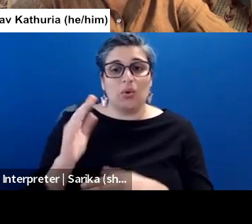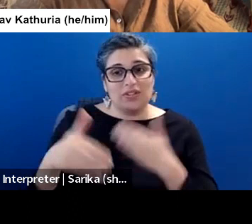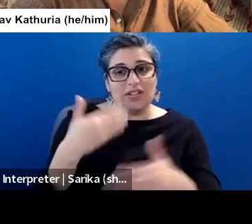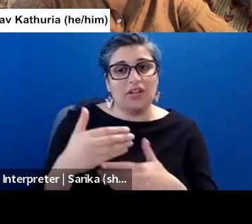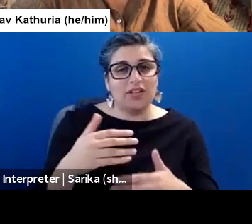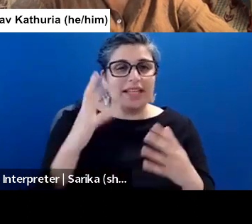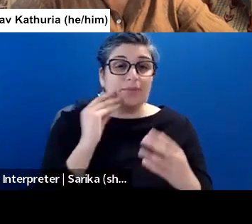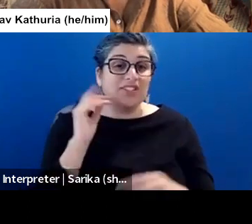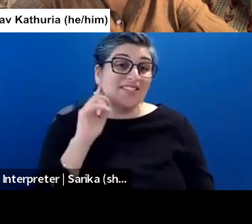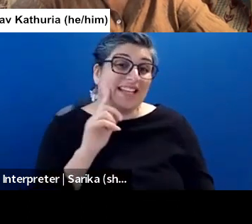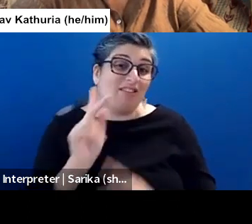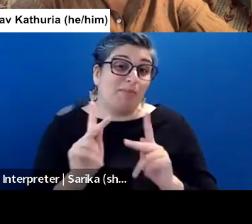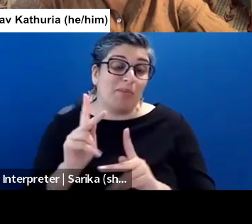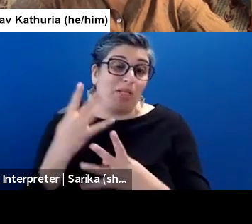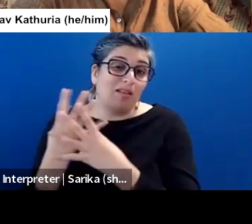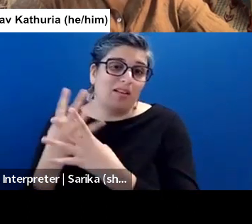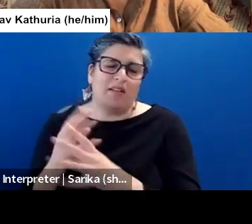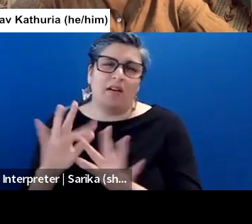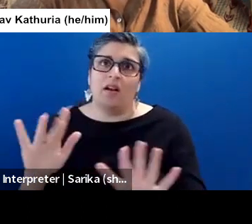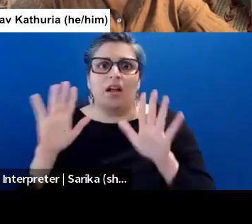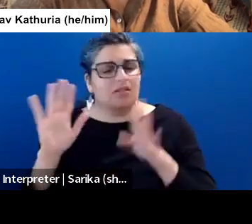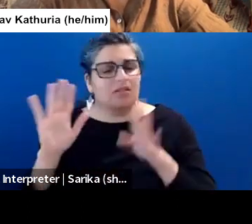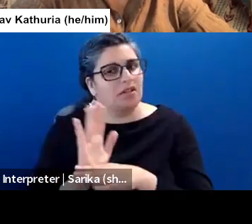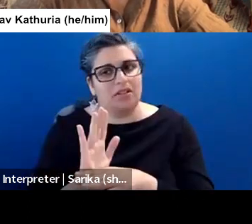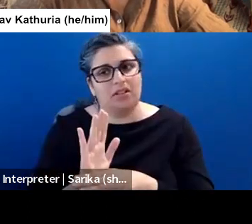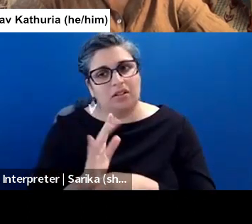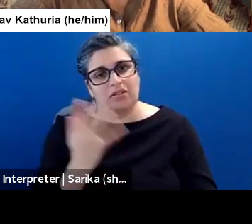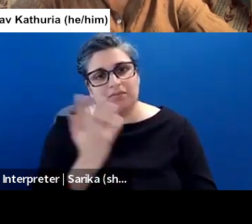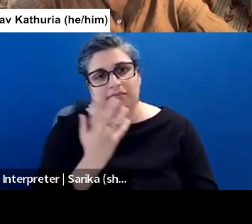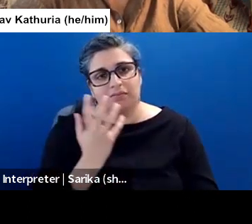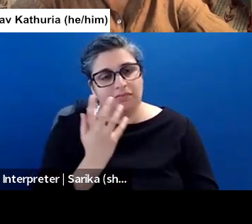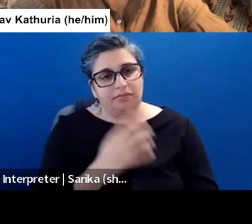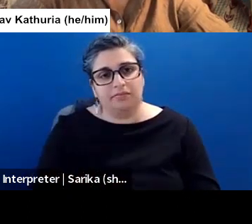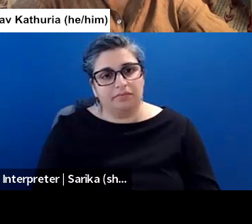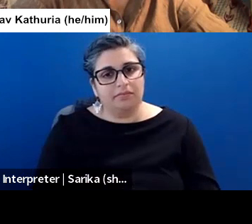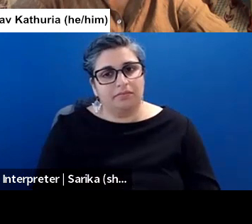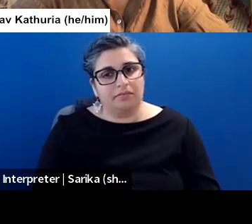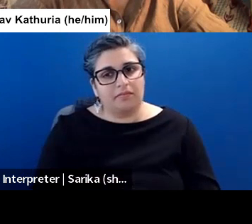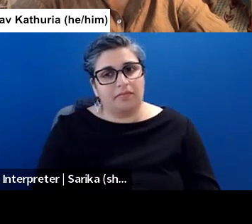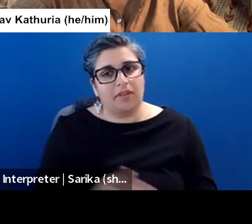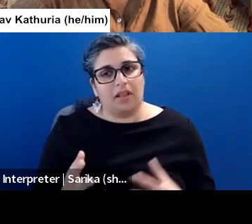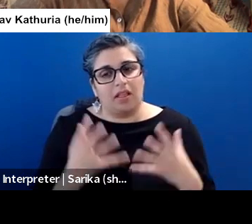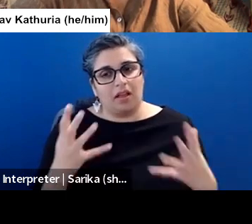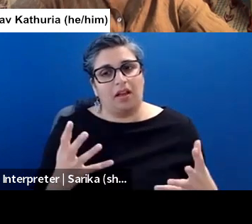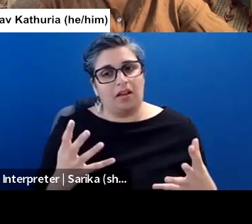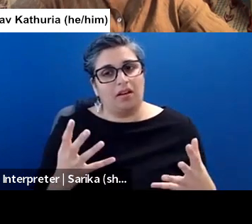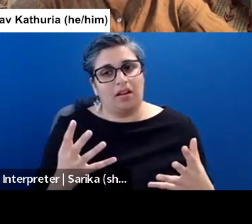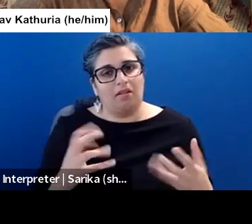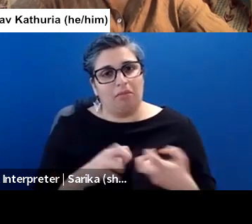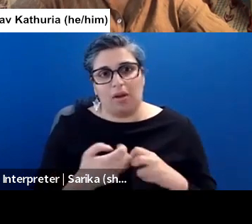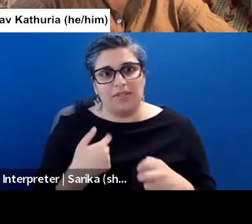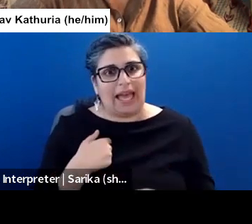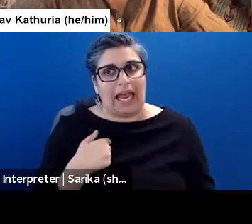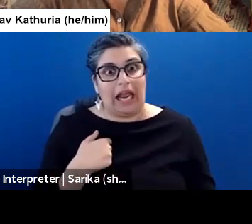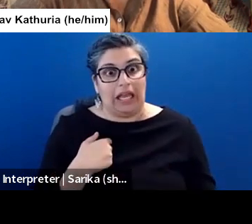COVID. They're really excellent and point out a lot of problems that I hadn't thought of